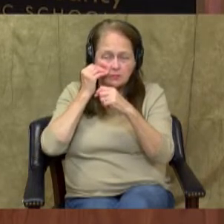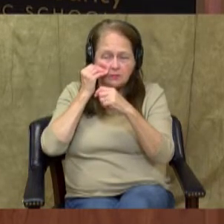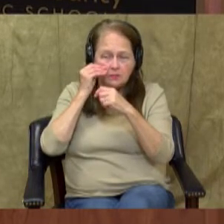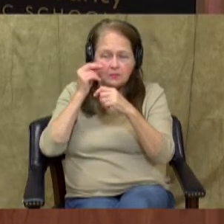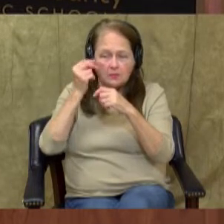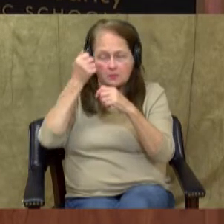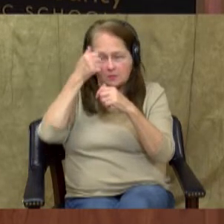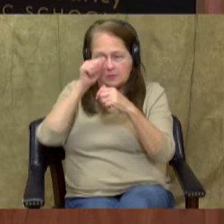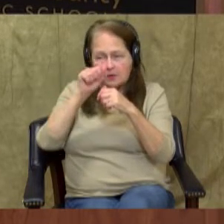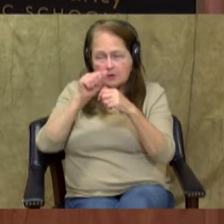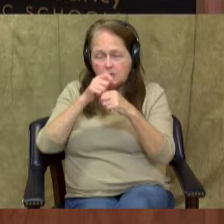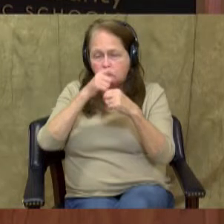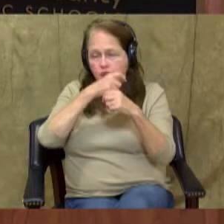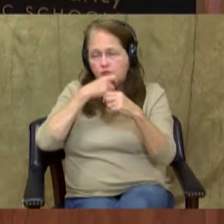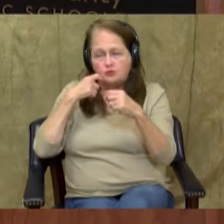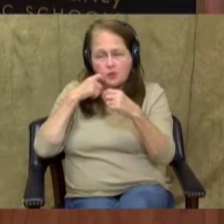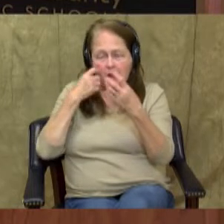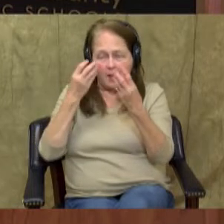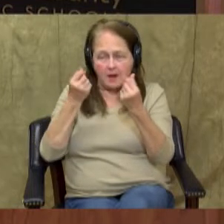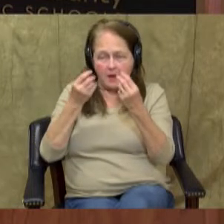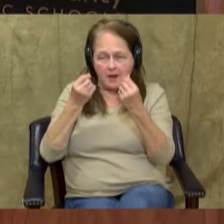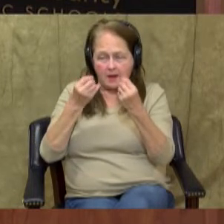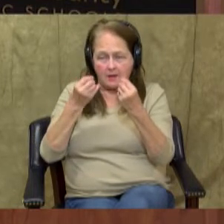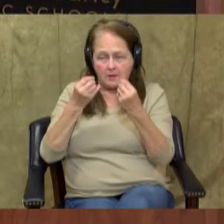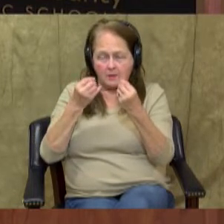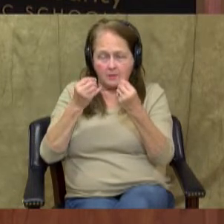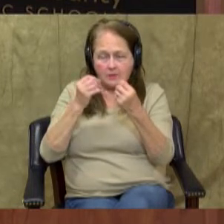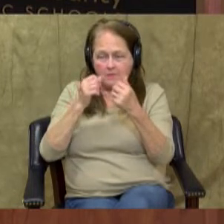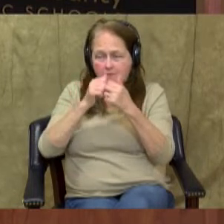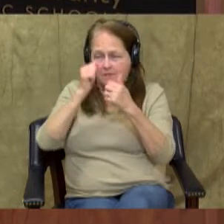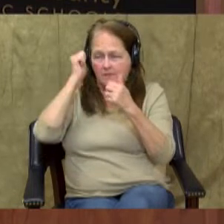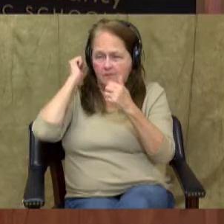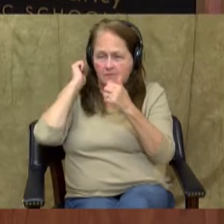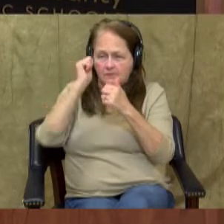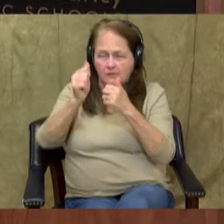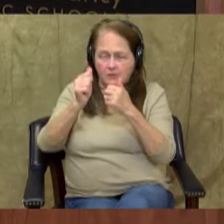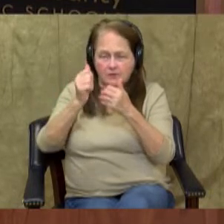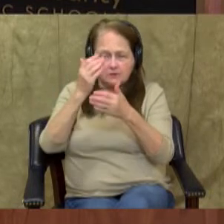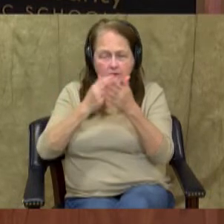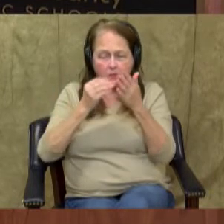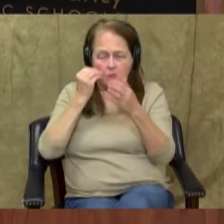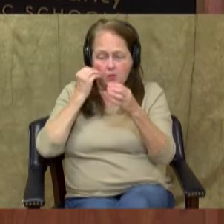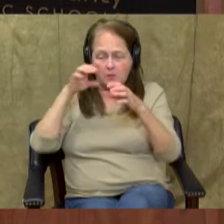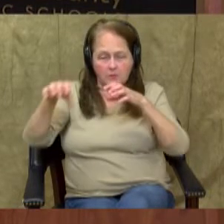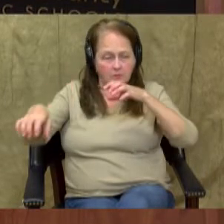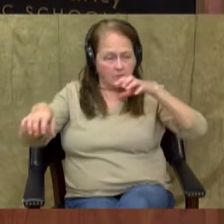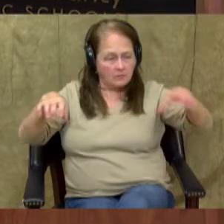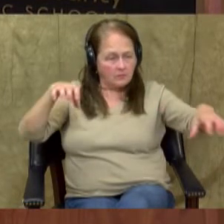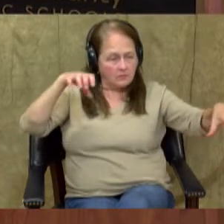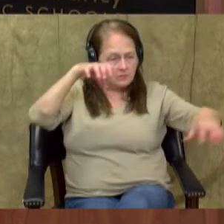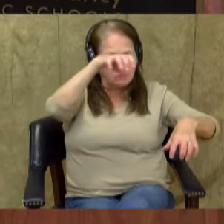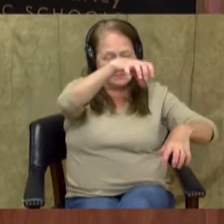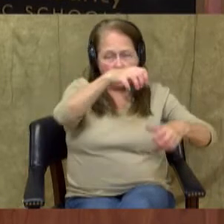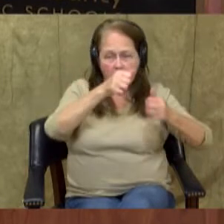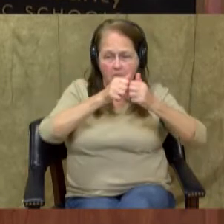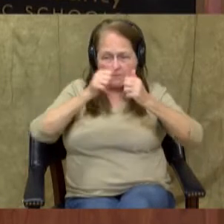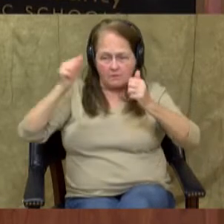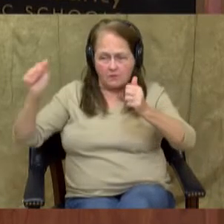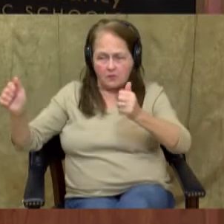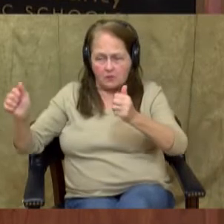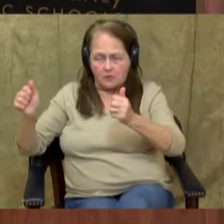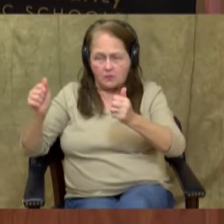arid conditions, the very dry land, the deserts, the remoteness of some of the territory. You would probably want